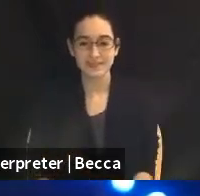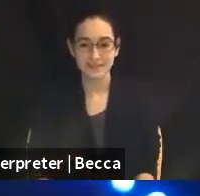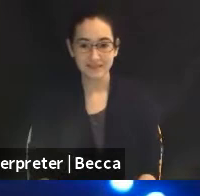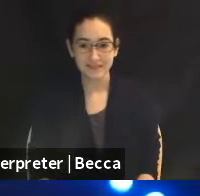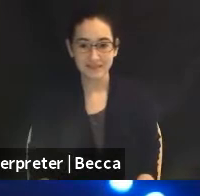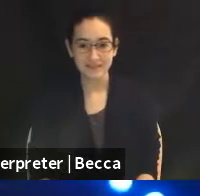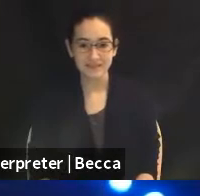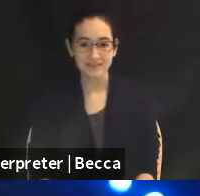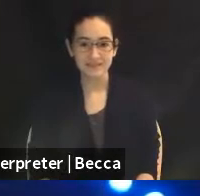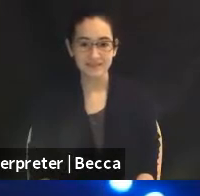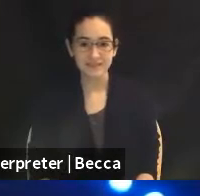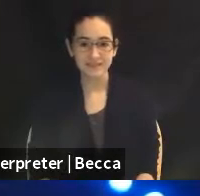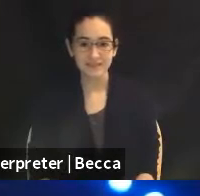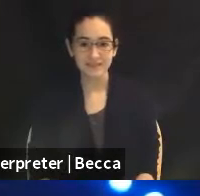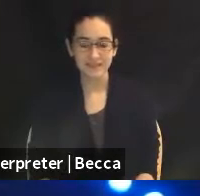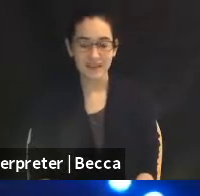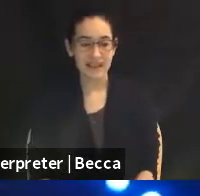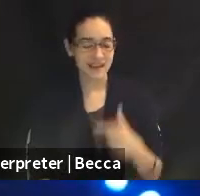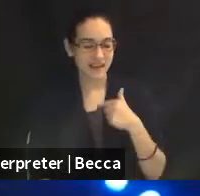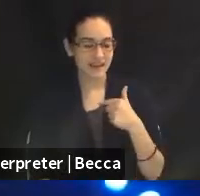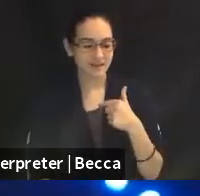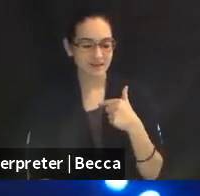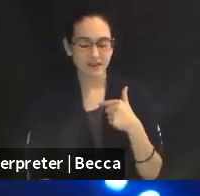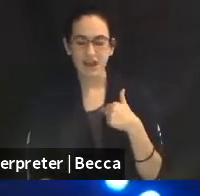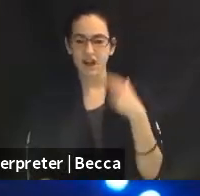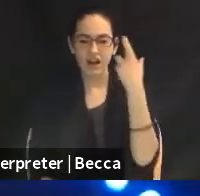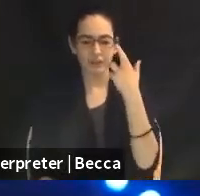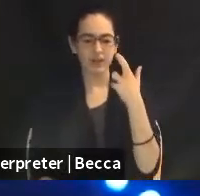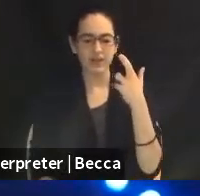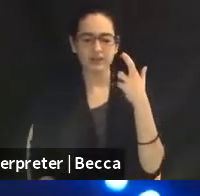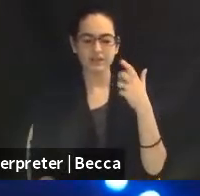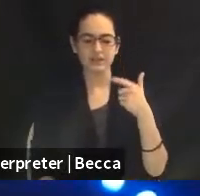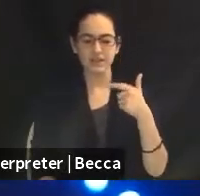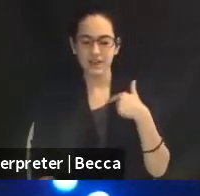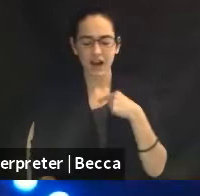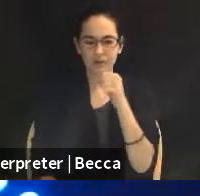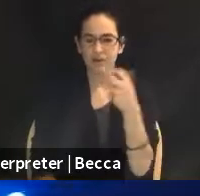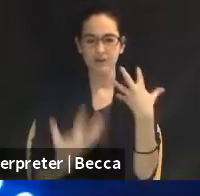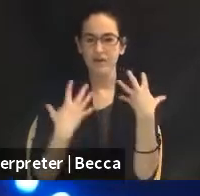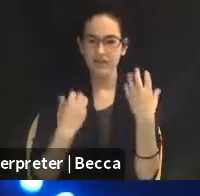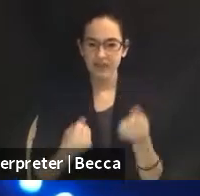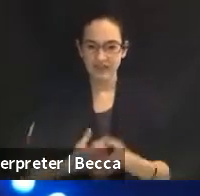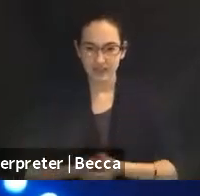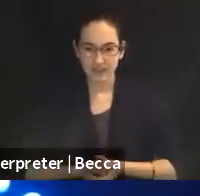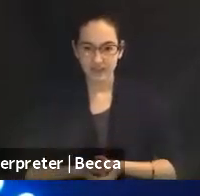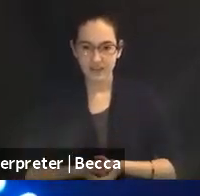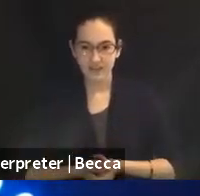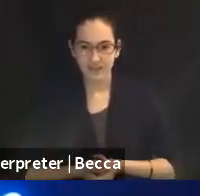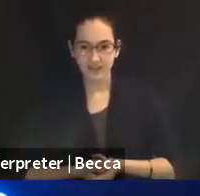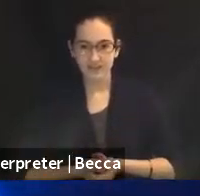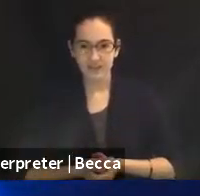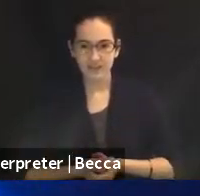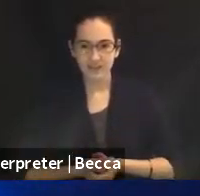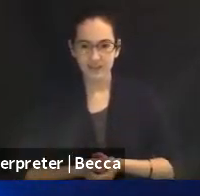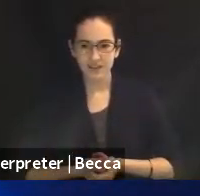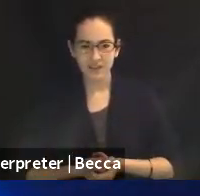the unhealthy part of me came out, is what I noticed. This part of me that said, oh, well,